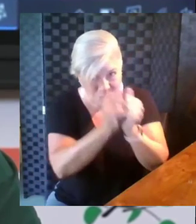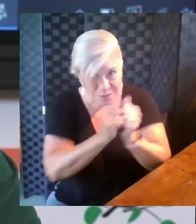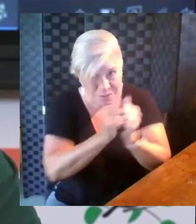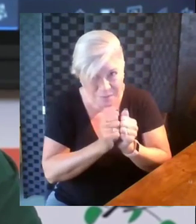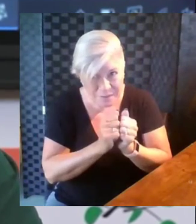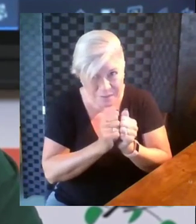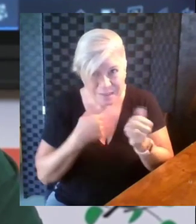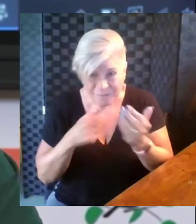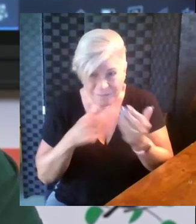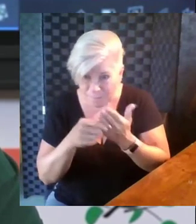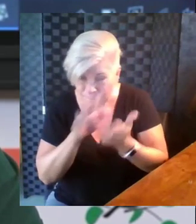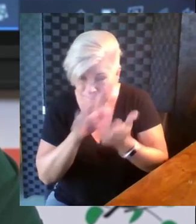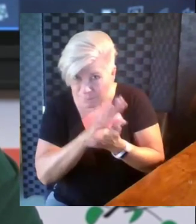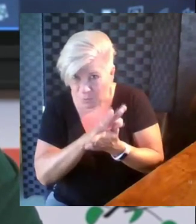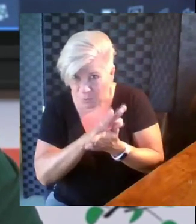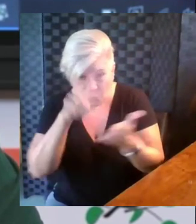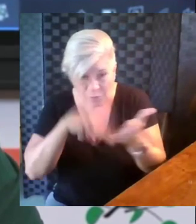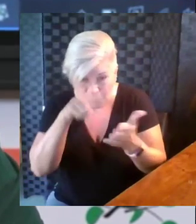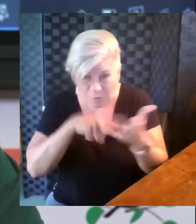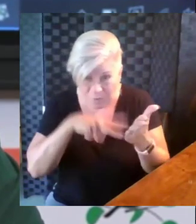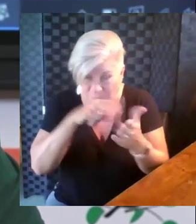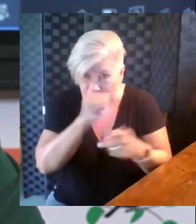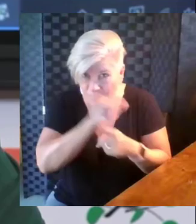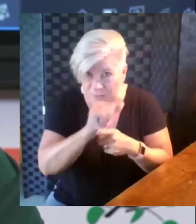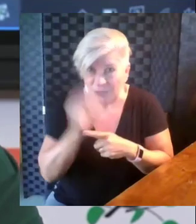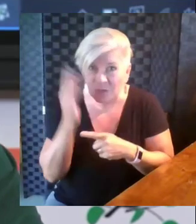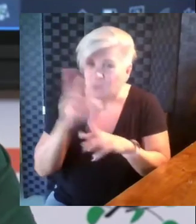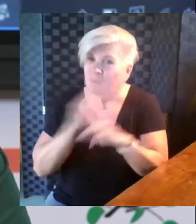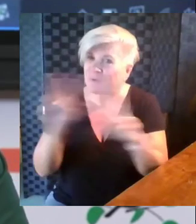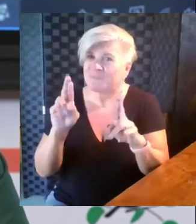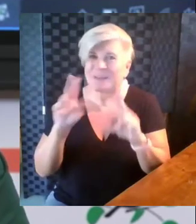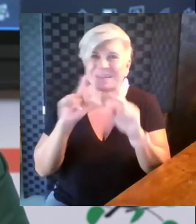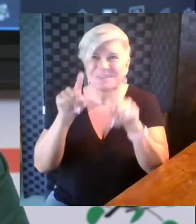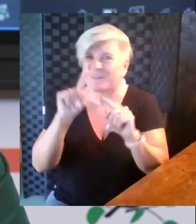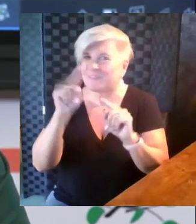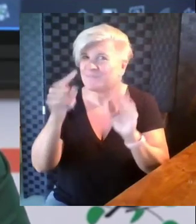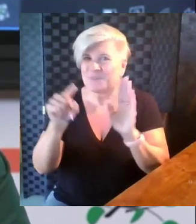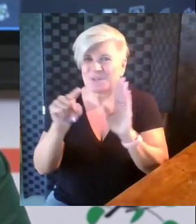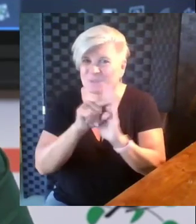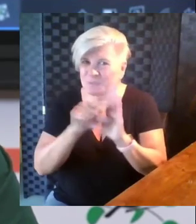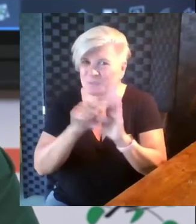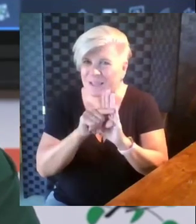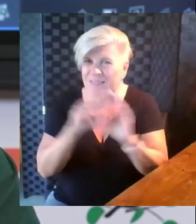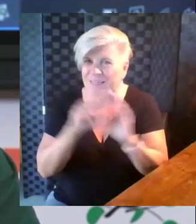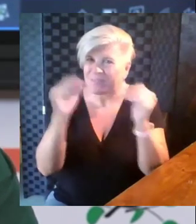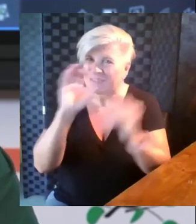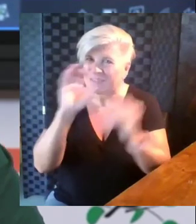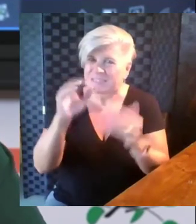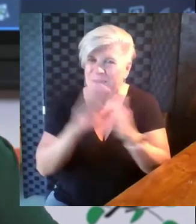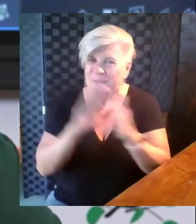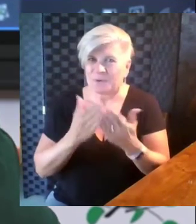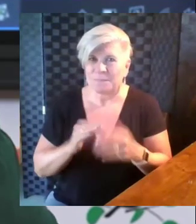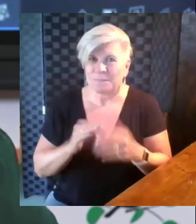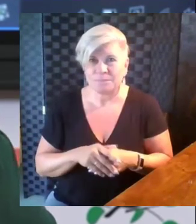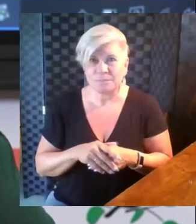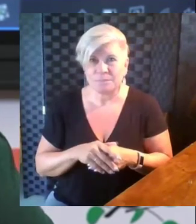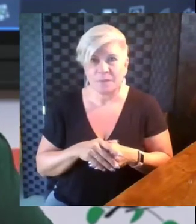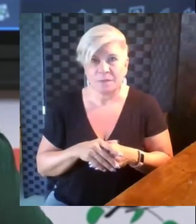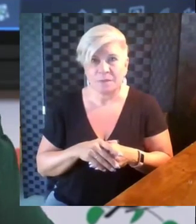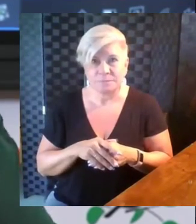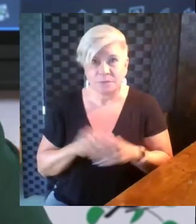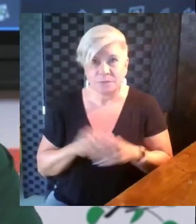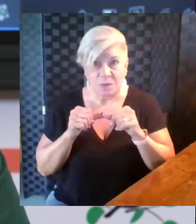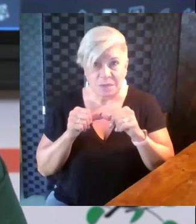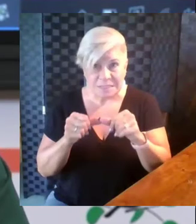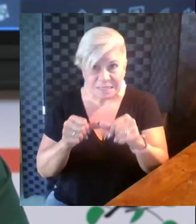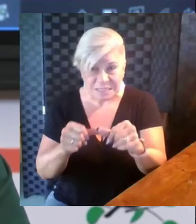if you have the packet and you read them more and more, you're going to be so ready for these level C books. If you are staying with me for summer